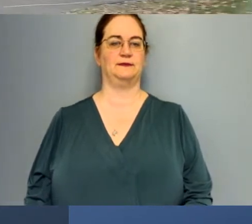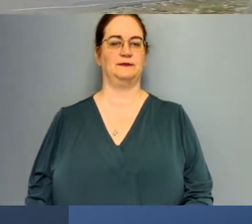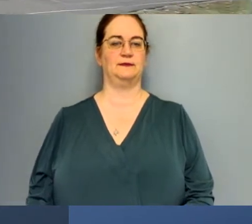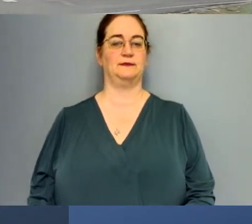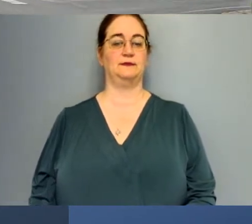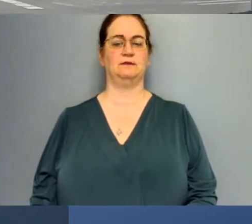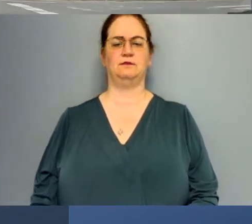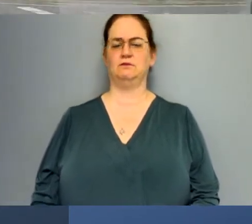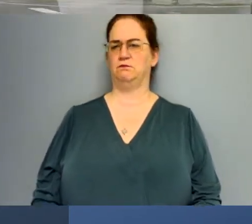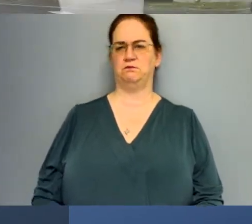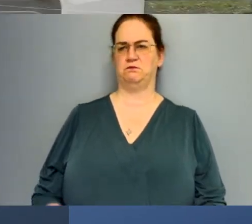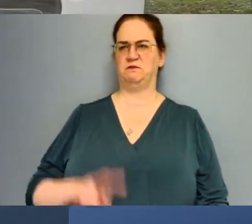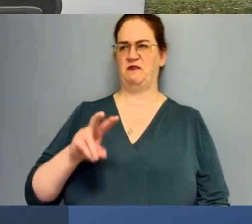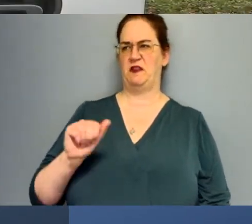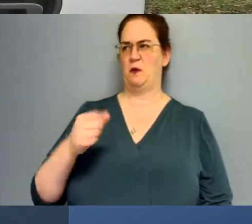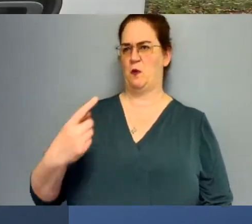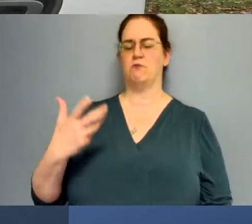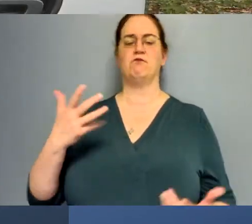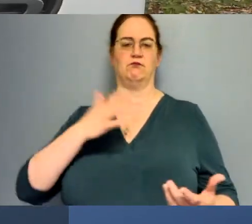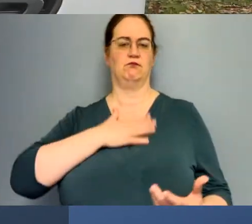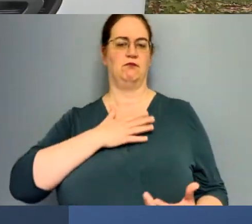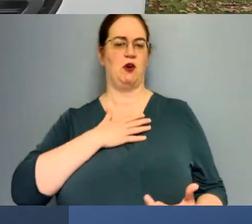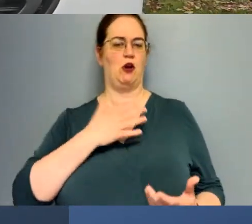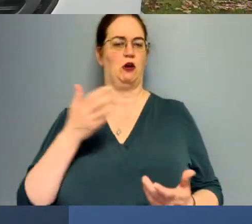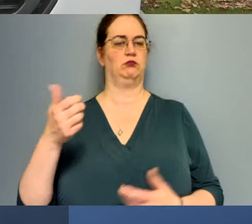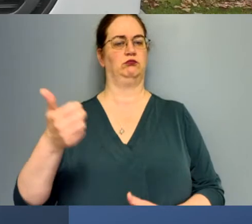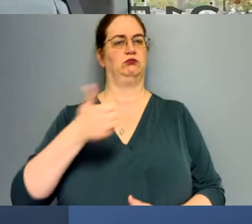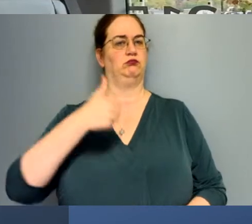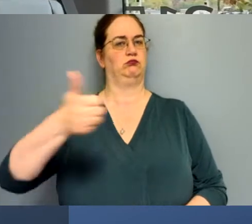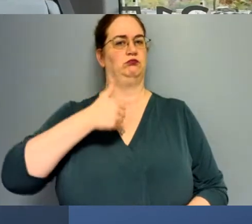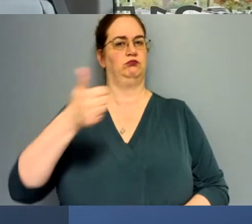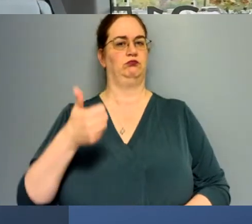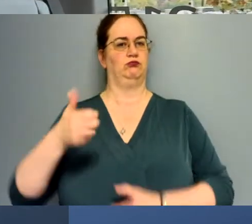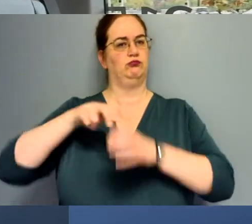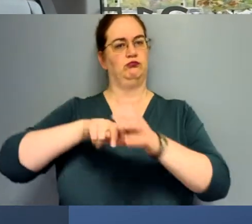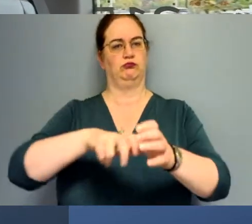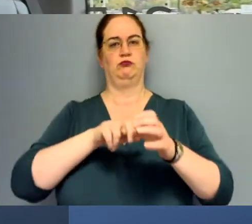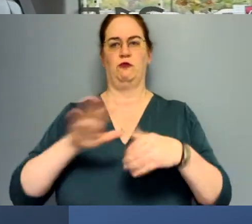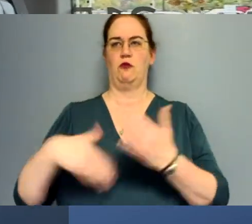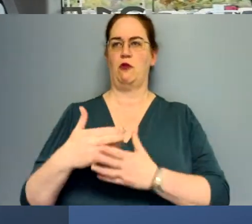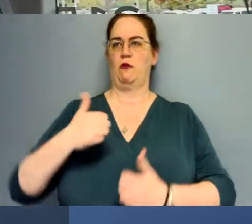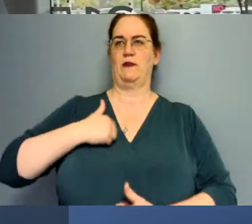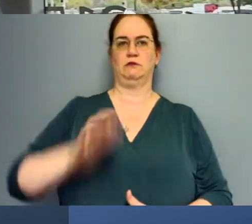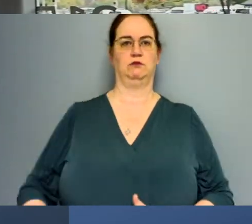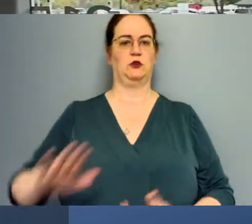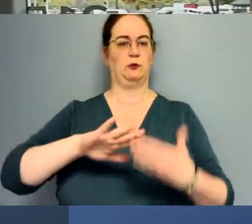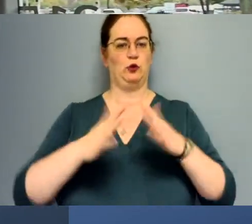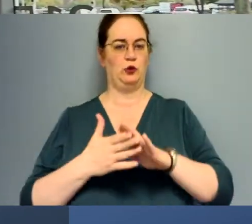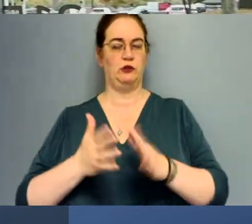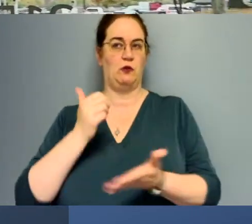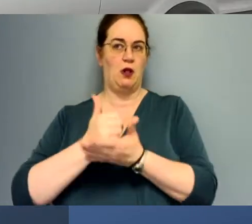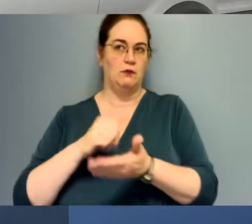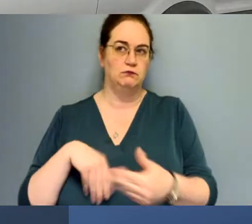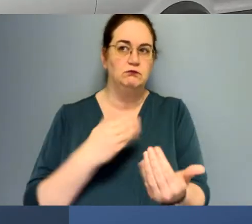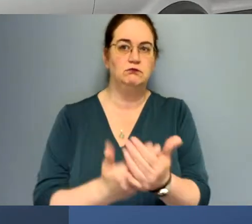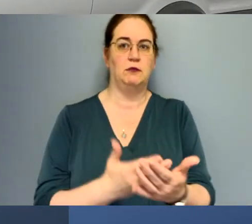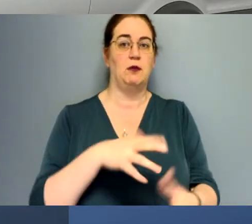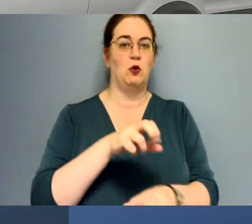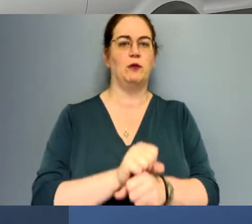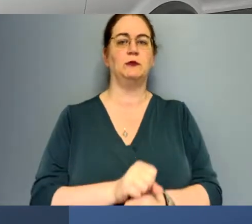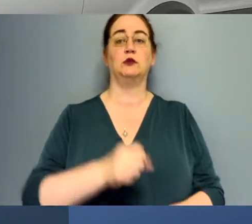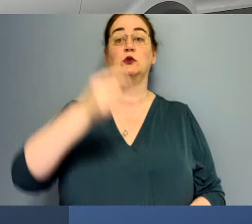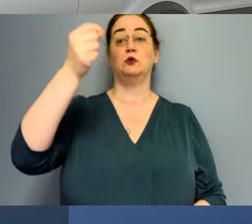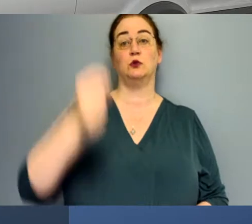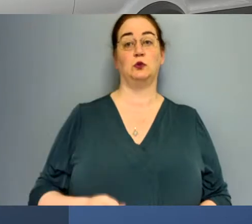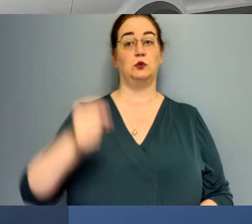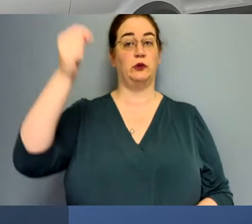What is VA1? VA1 is our transportation vehicle for all our veterans in the community to get to their appointments. We run this on Tuesdays